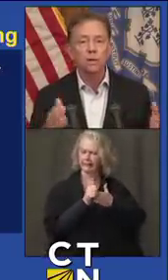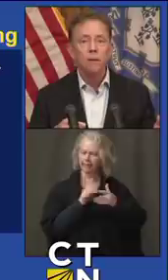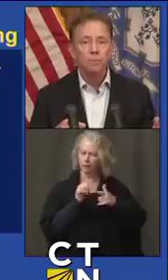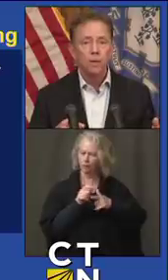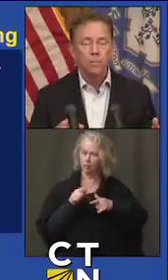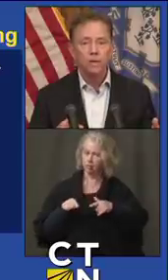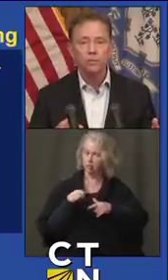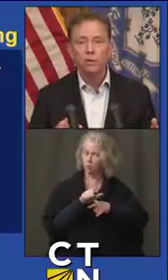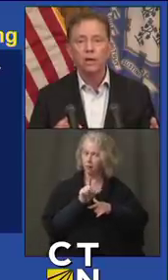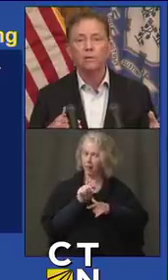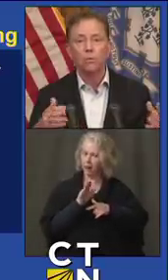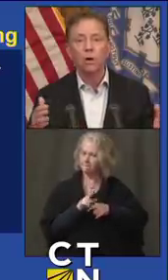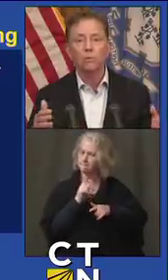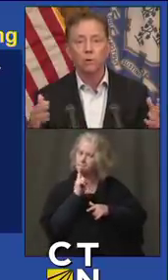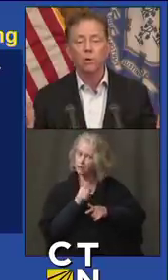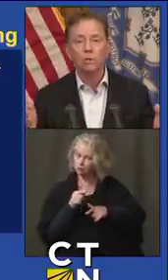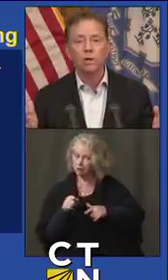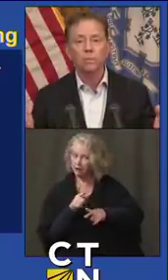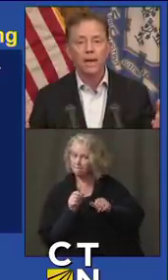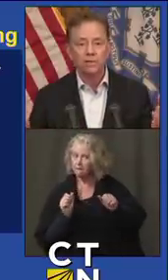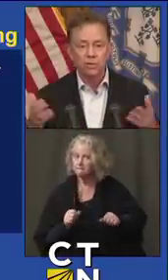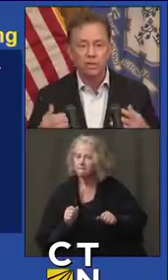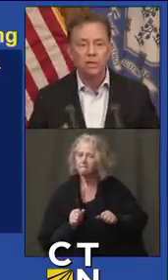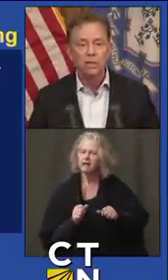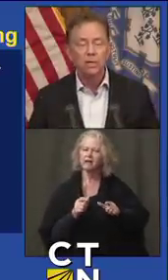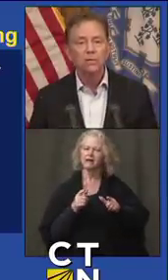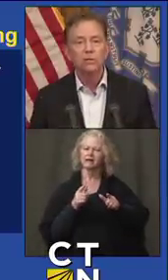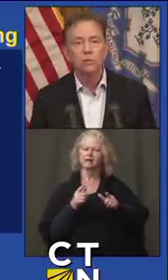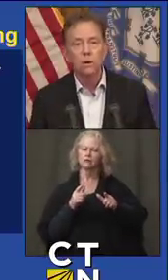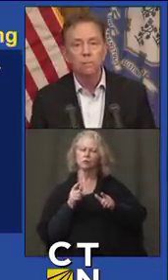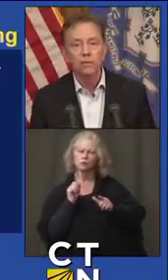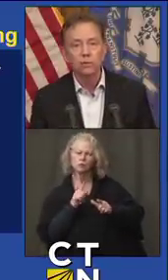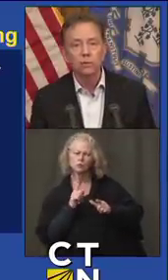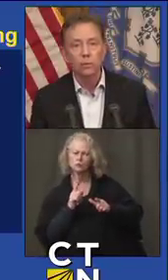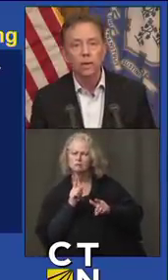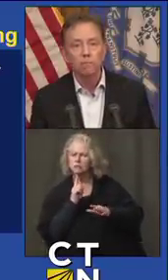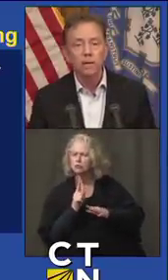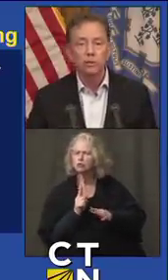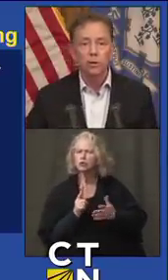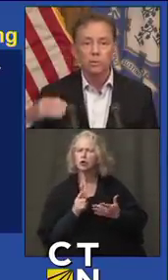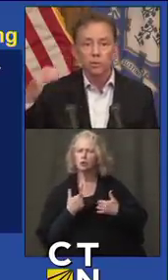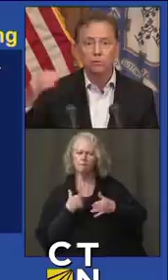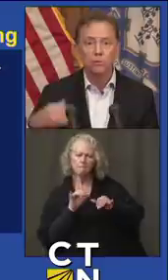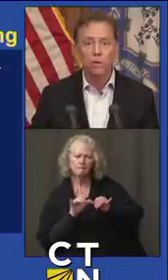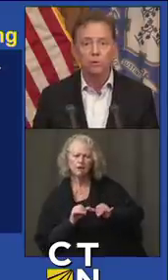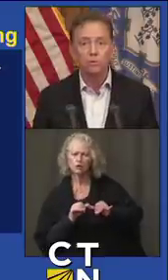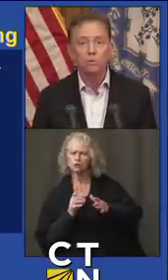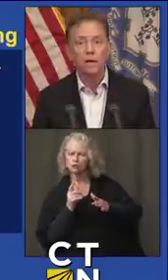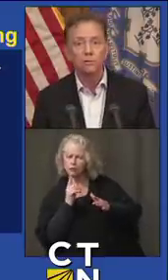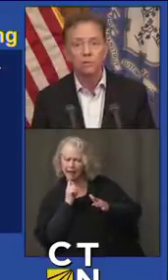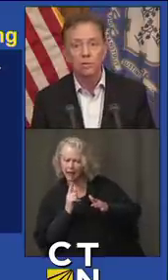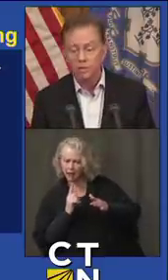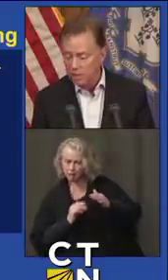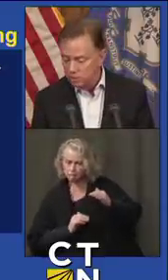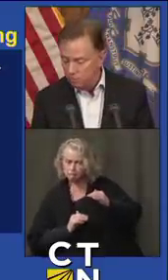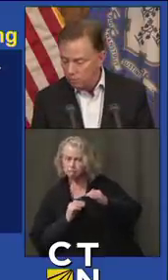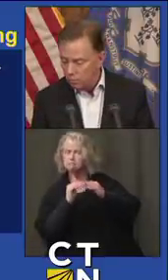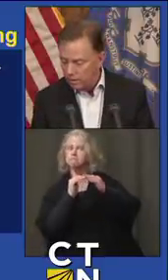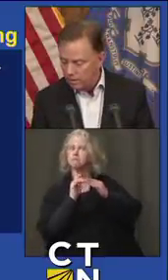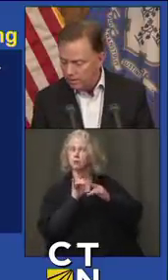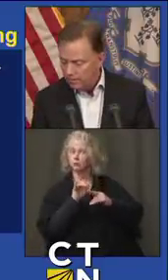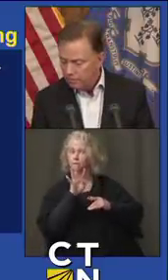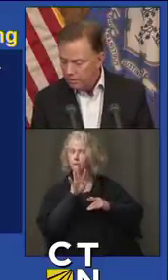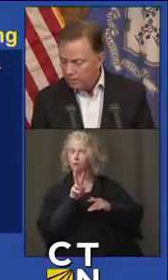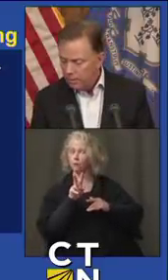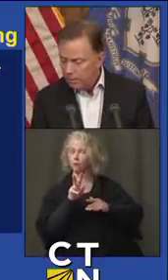labs to make sure they have the wherewithal and the capacity to make sure that we can measure up to those 42,000 tests per